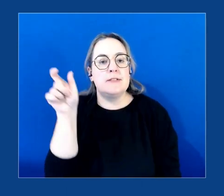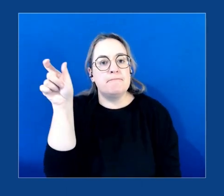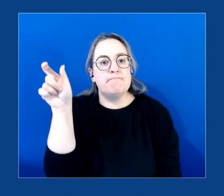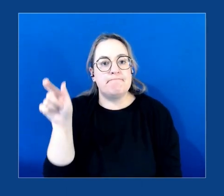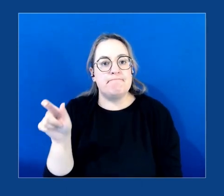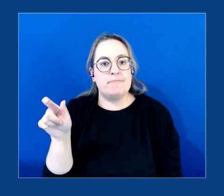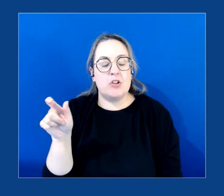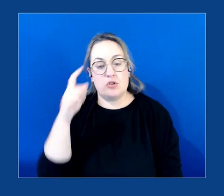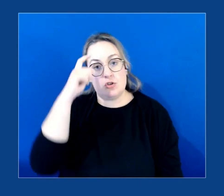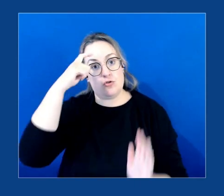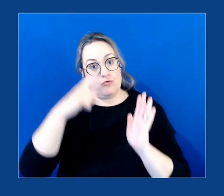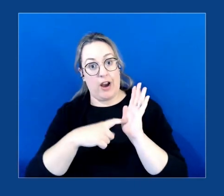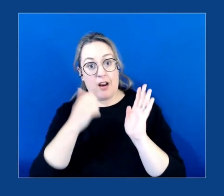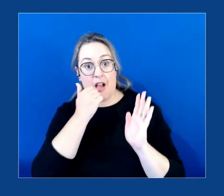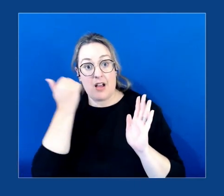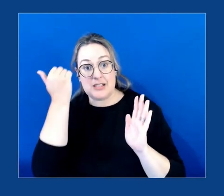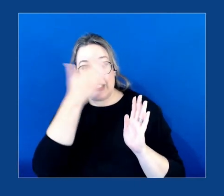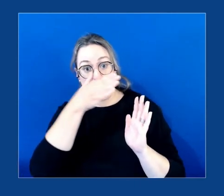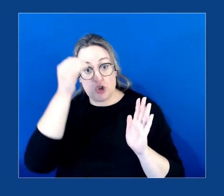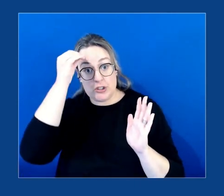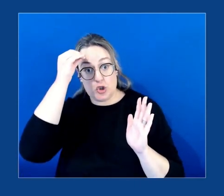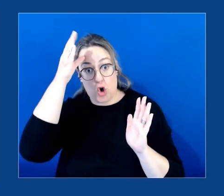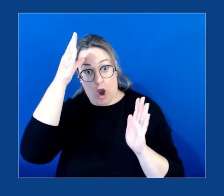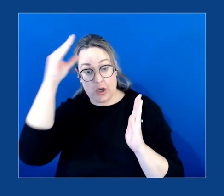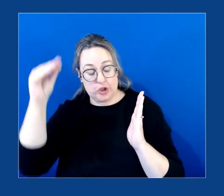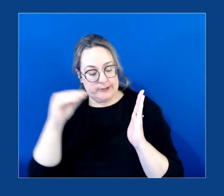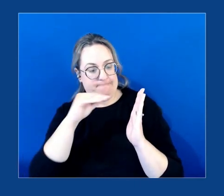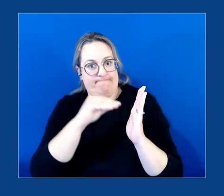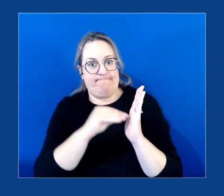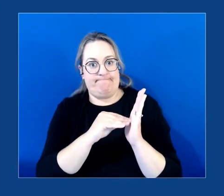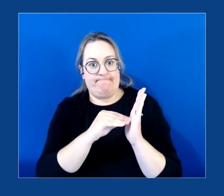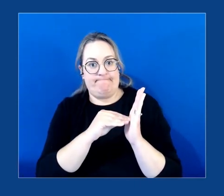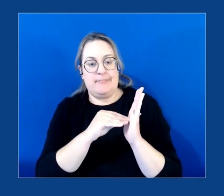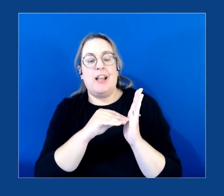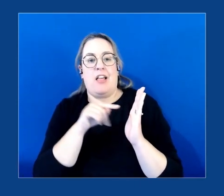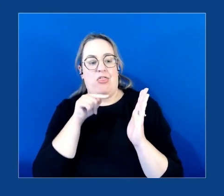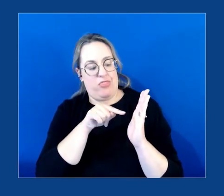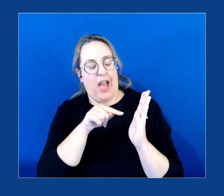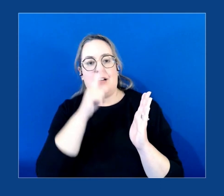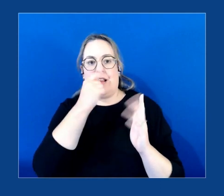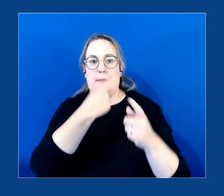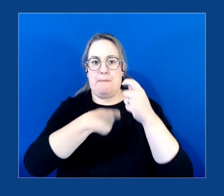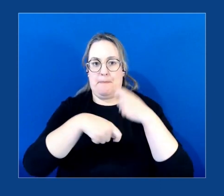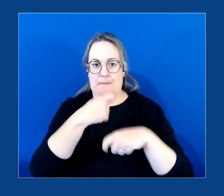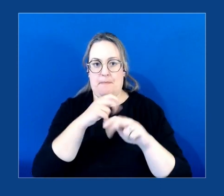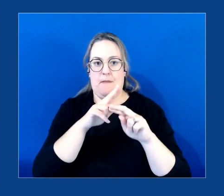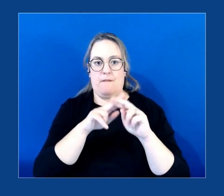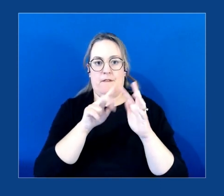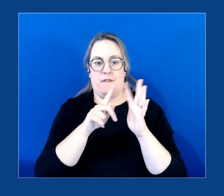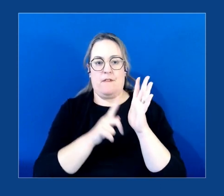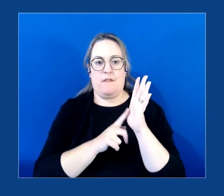Indigenous knowledge as a basis for awarding fellowships in the Australian academic